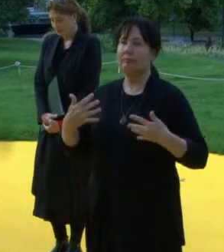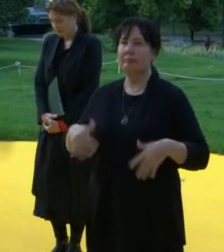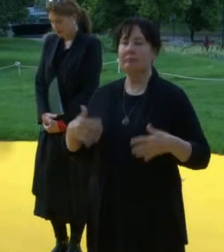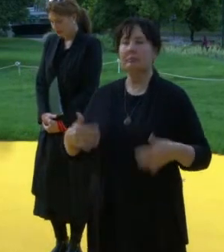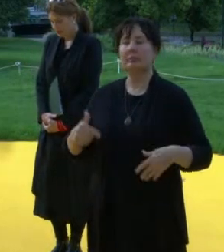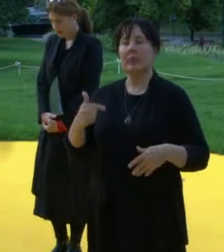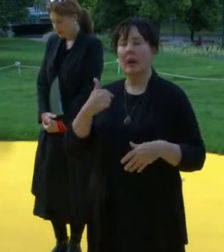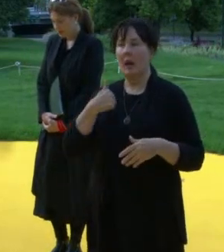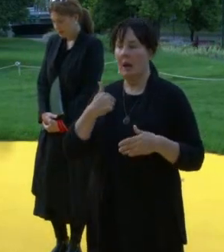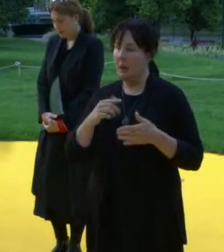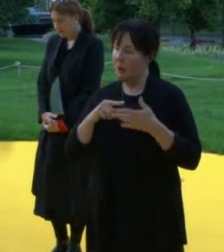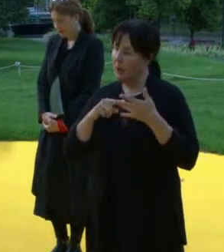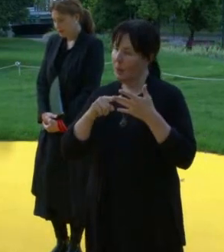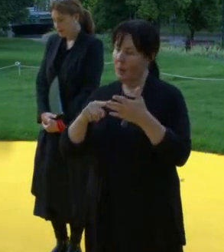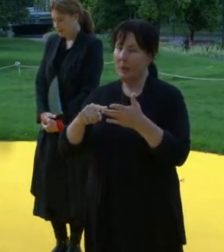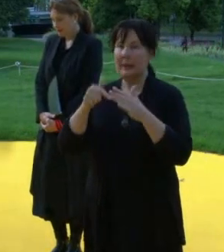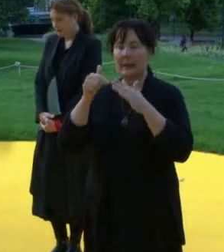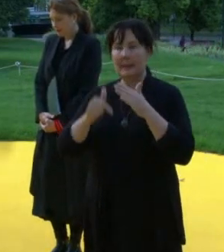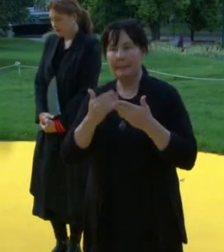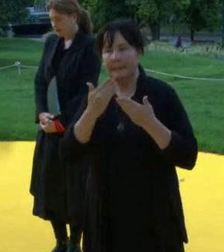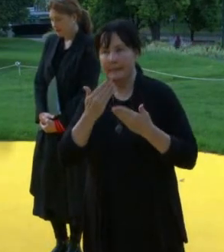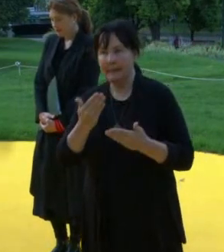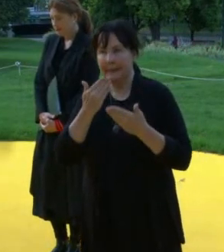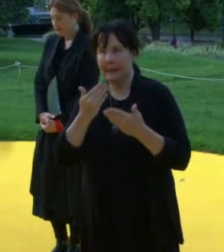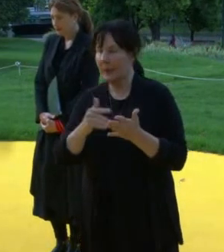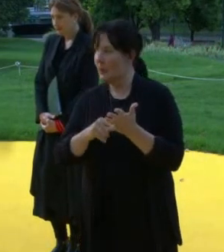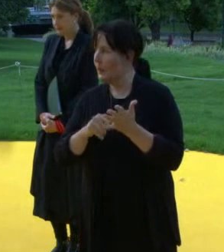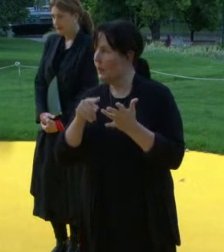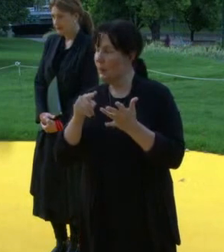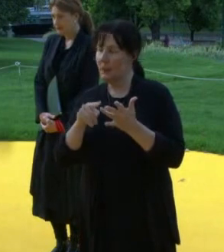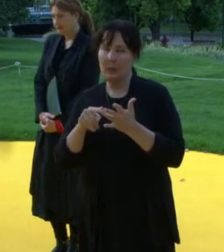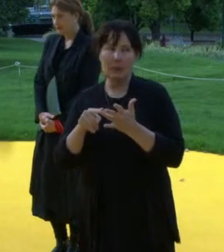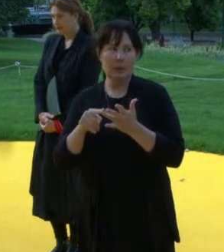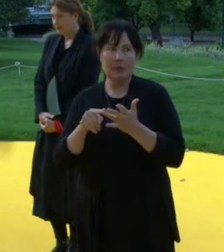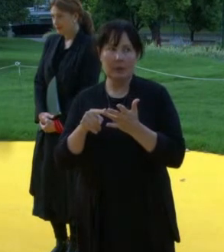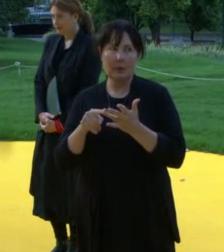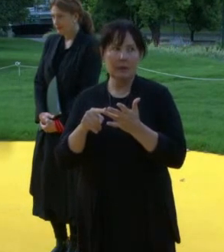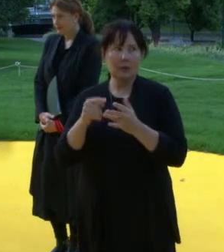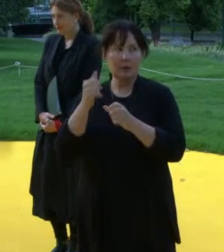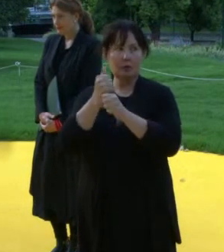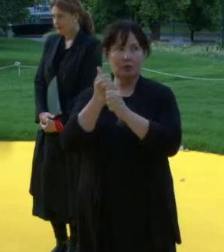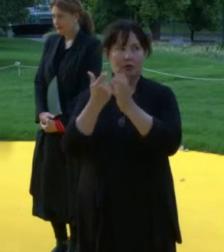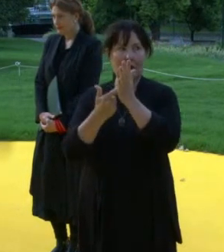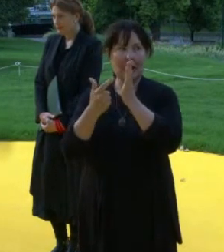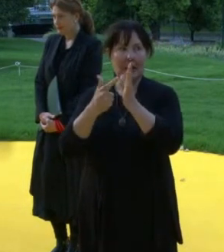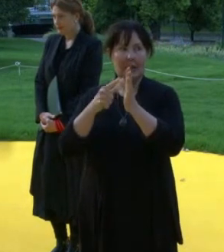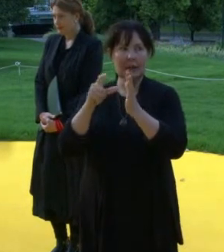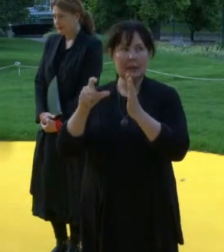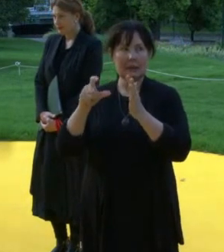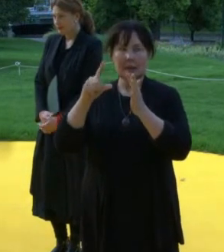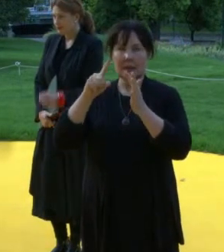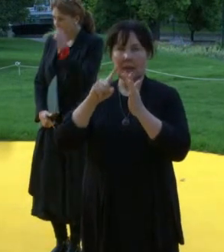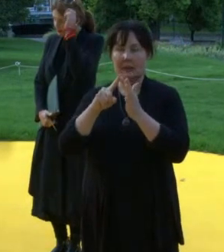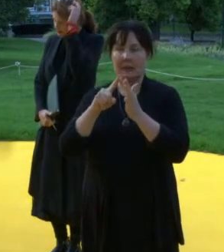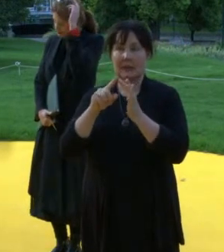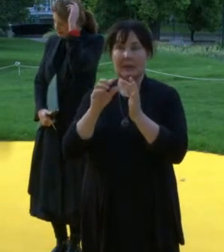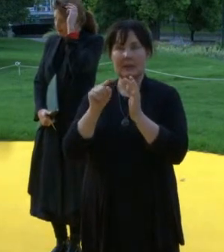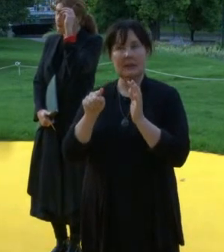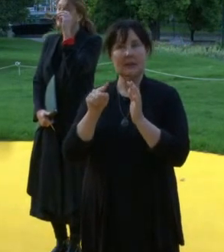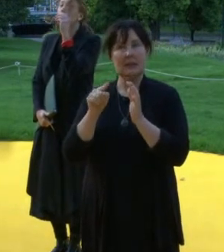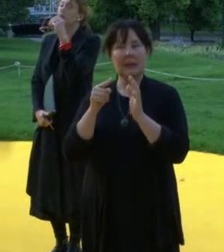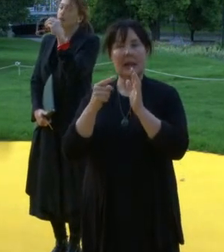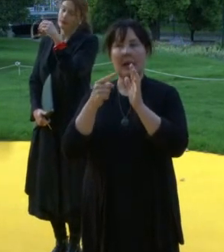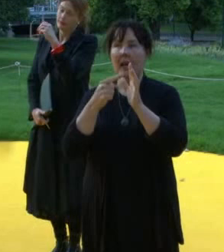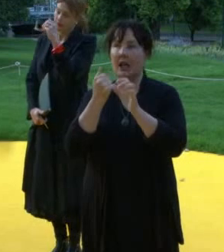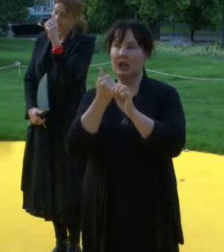of deep gratitude to Grace Heifetz from Left Bank Literary. Grace is my extraordinary agent, and to